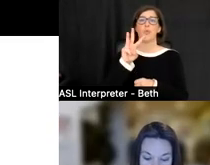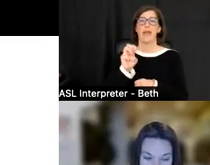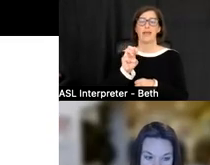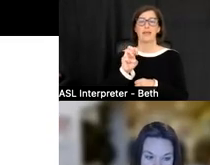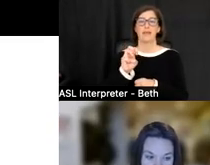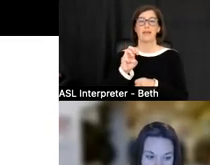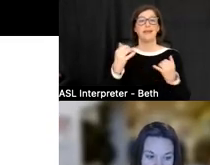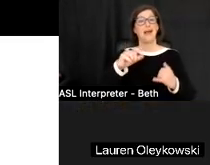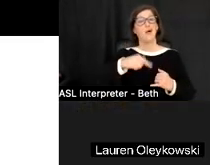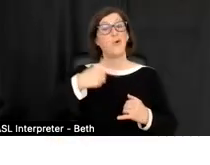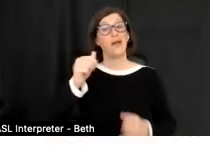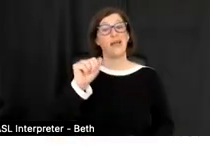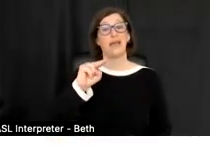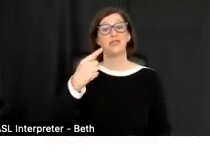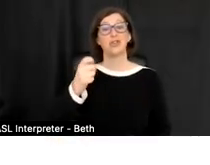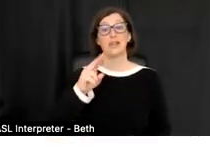you, Angeline.